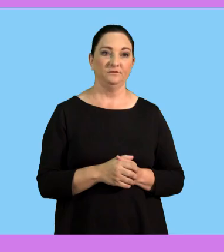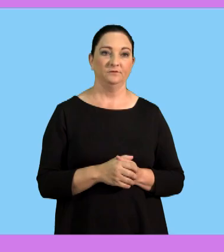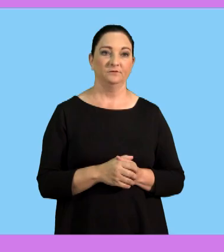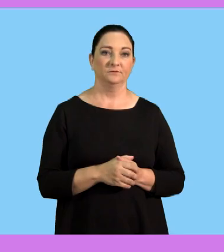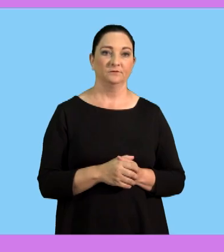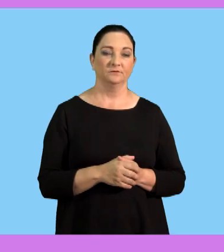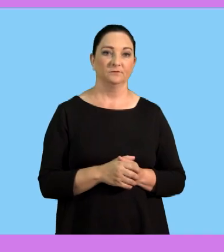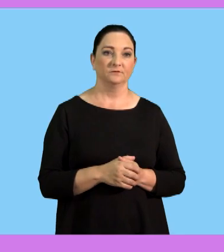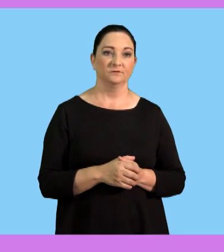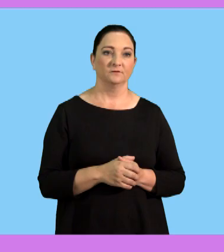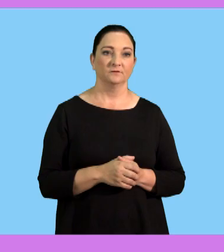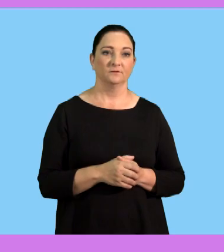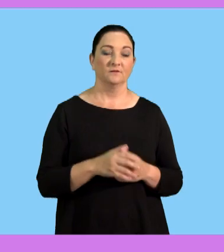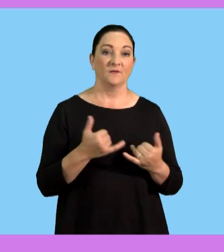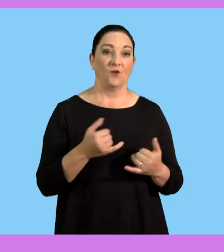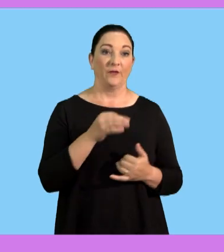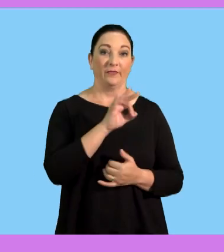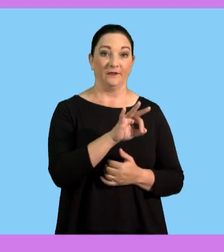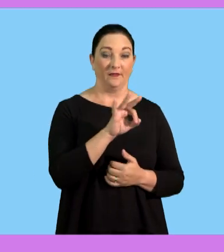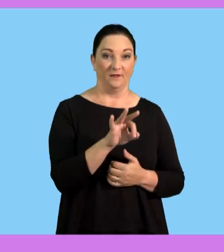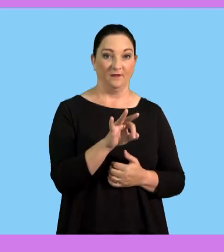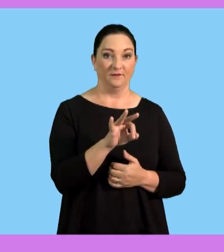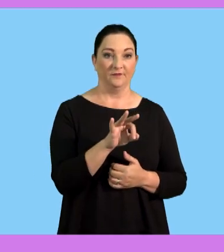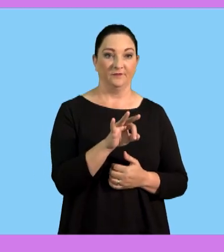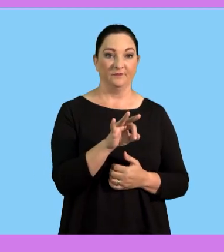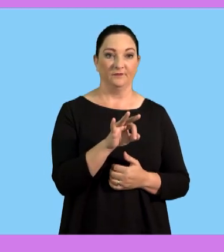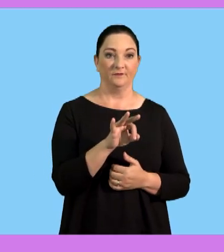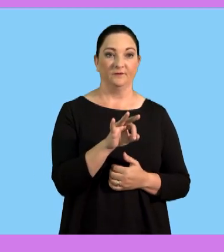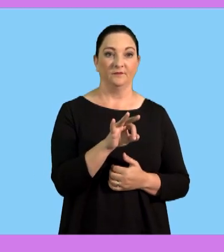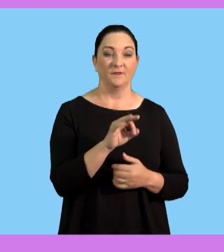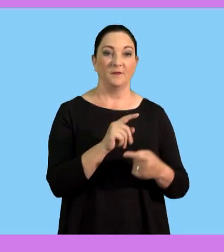people? Okay, total number of people equals where I take 33